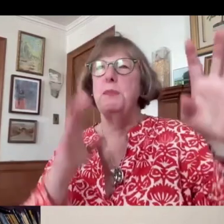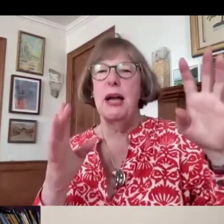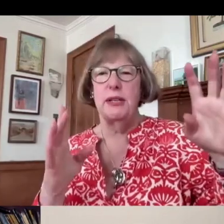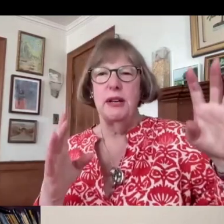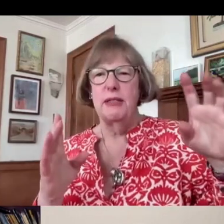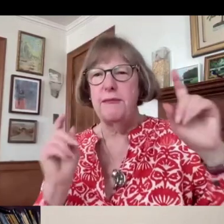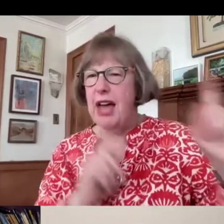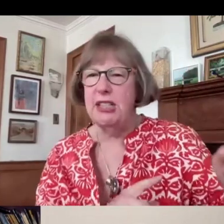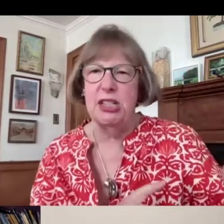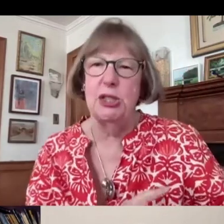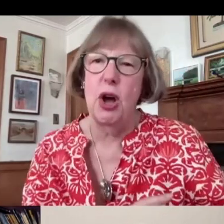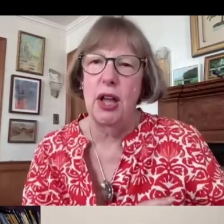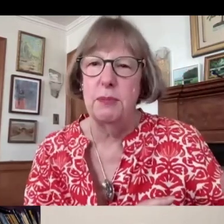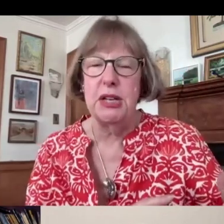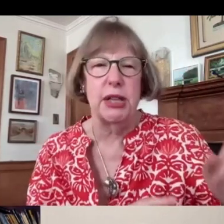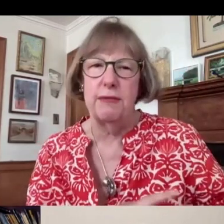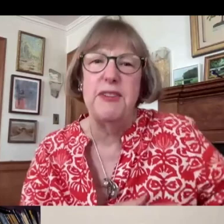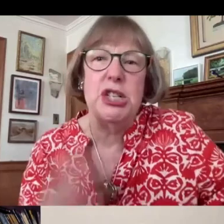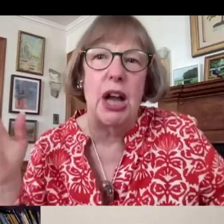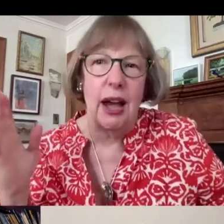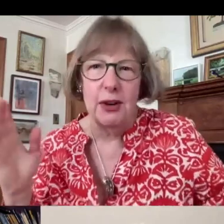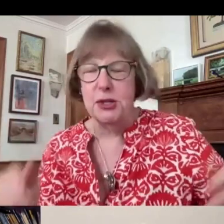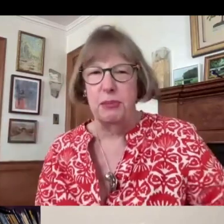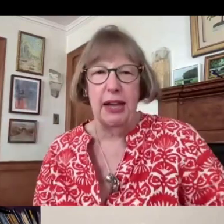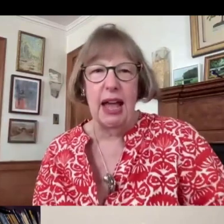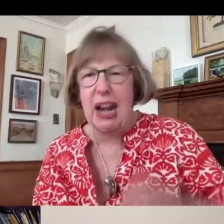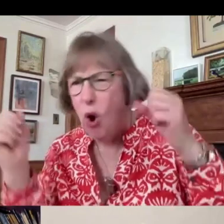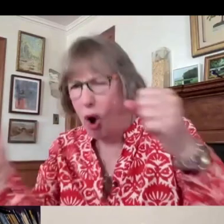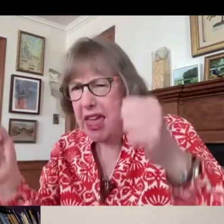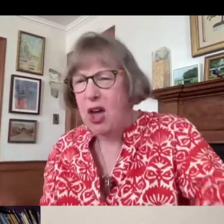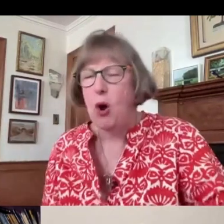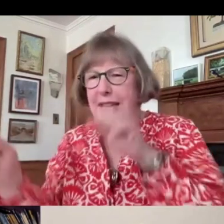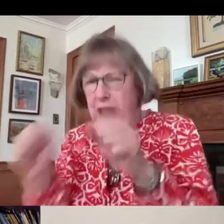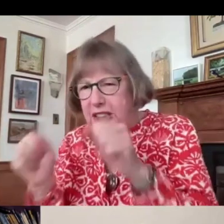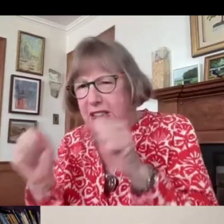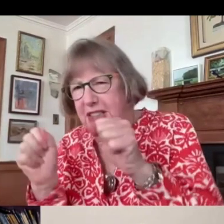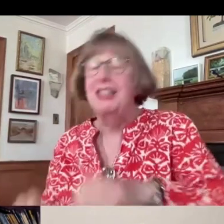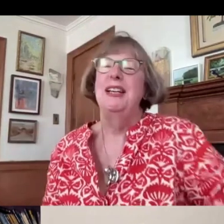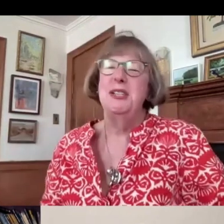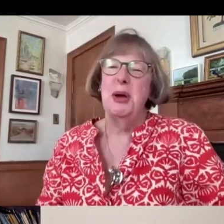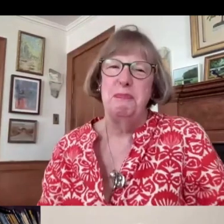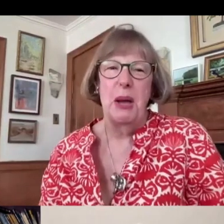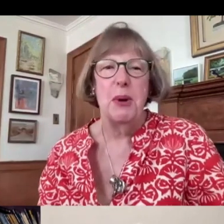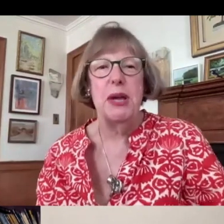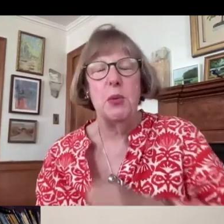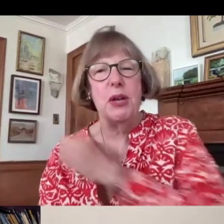they'll spot the fastest dog on the beach, like a Vizsla or something, and off they go, like.